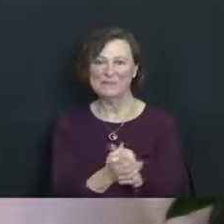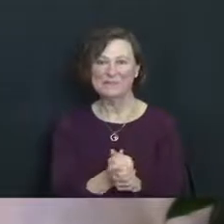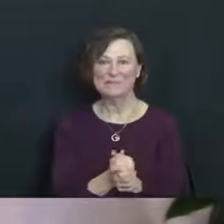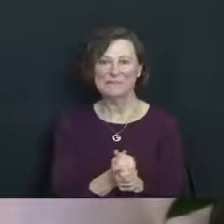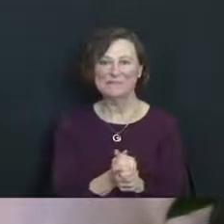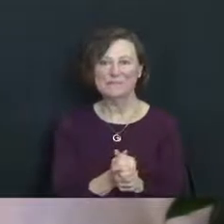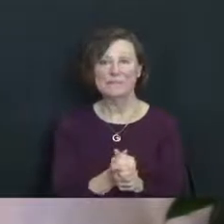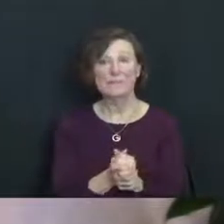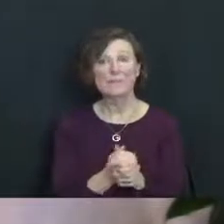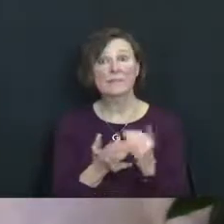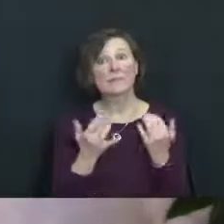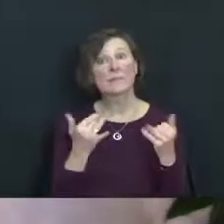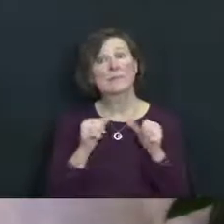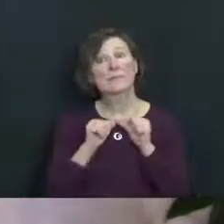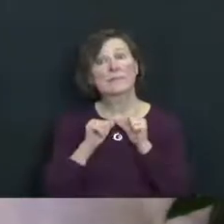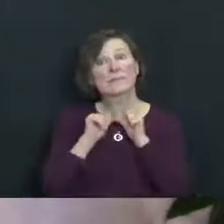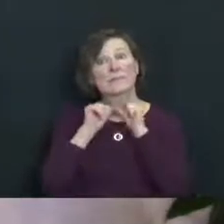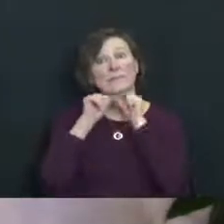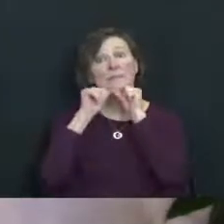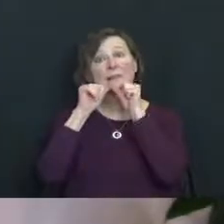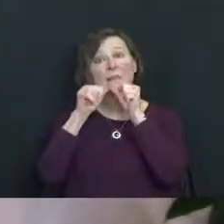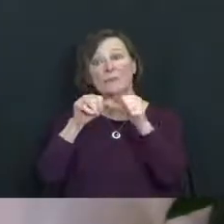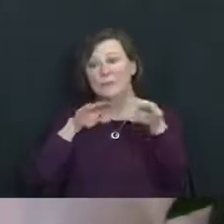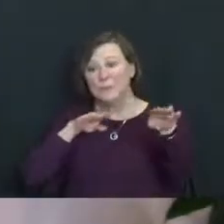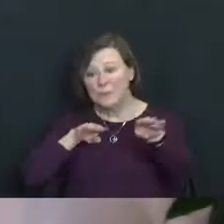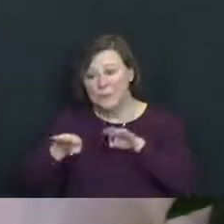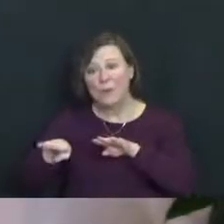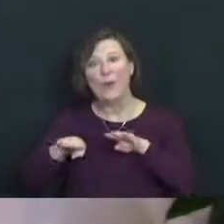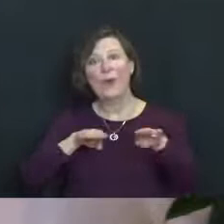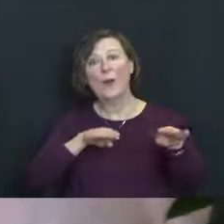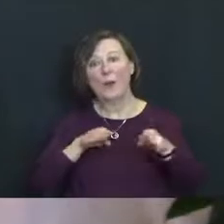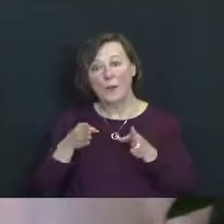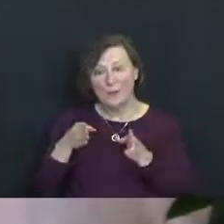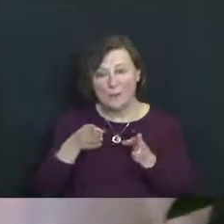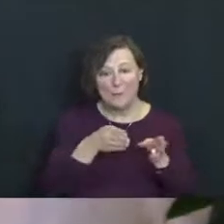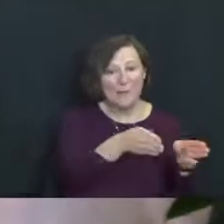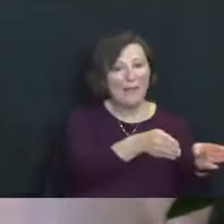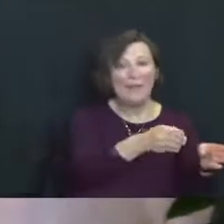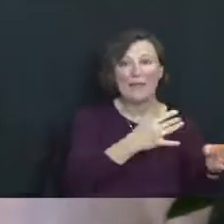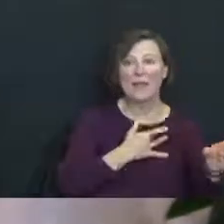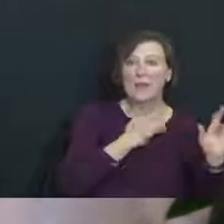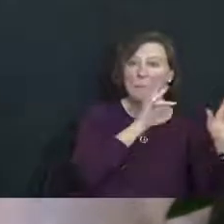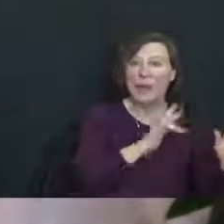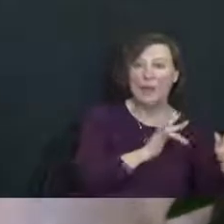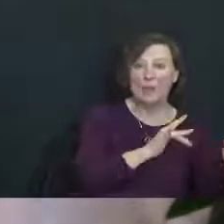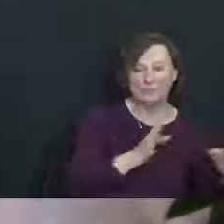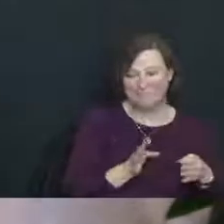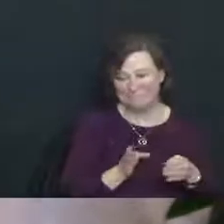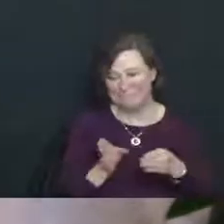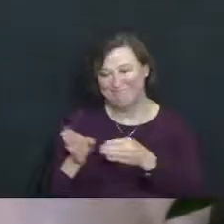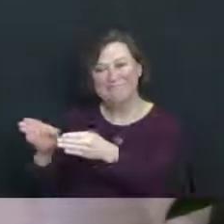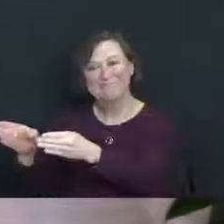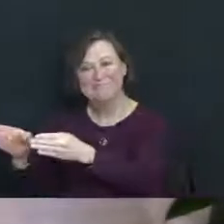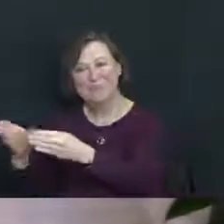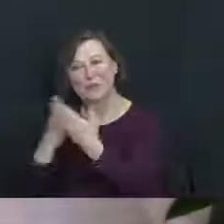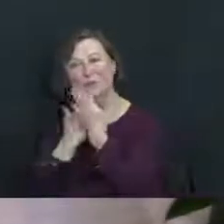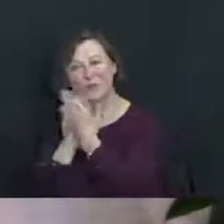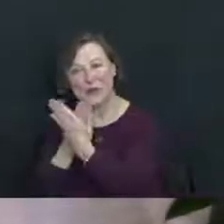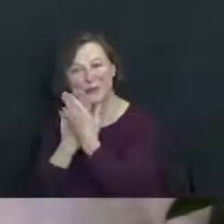Let us continue to walk the paths of compassion and gratitude.